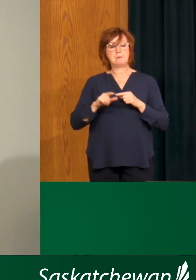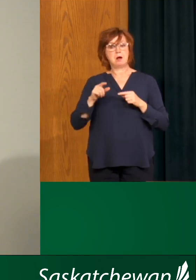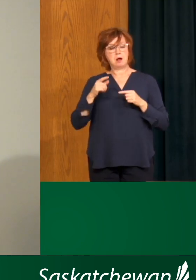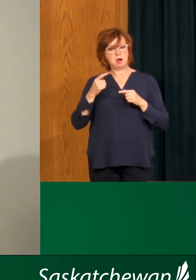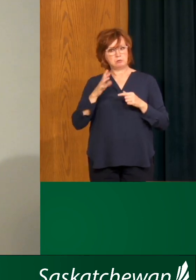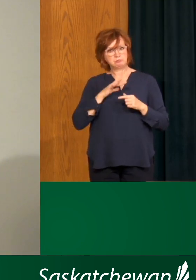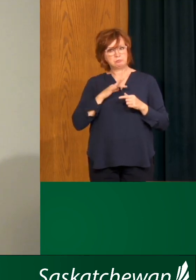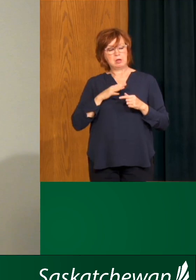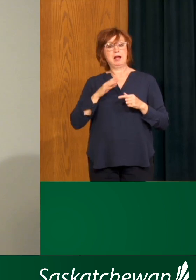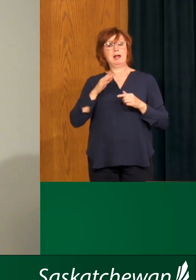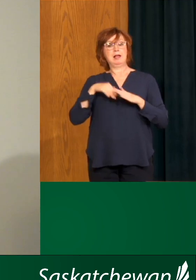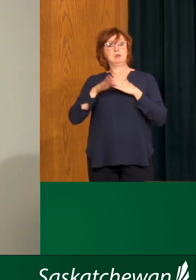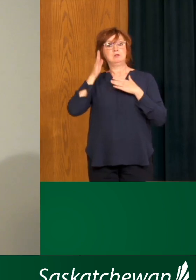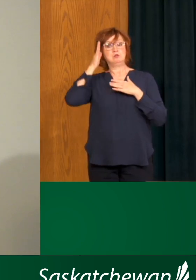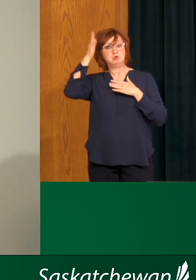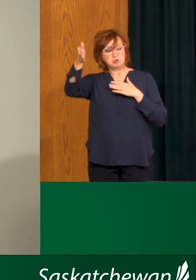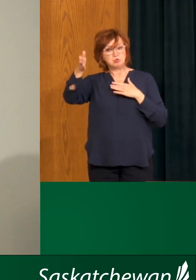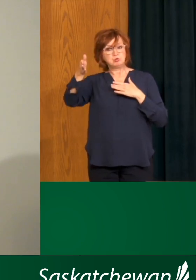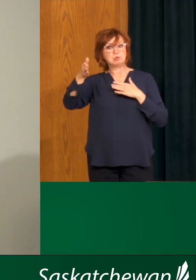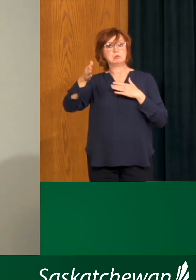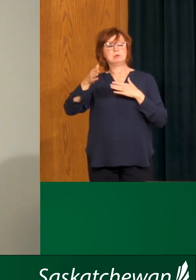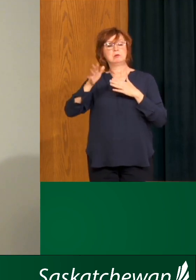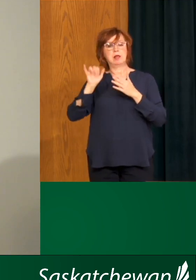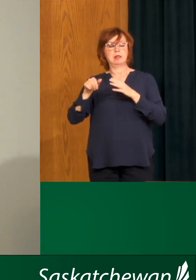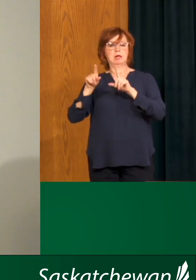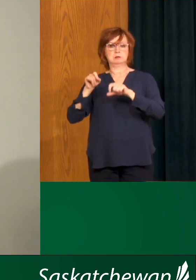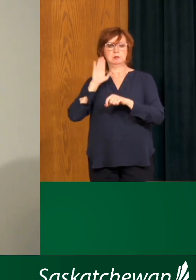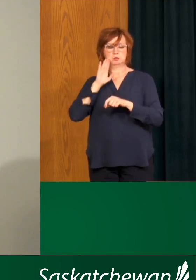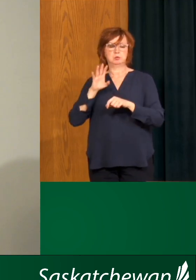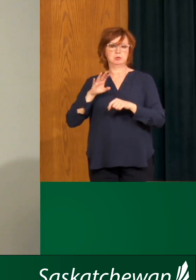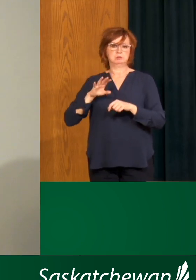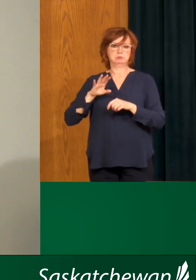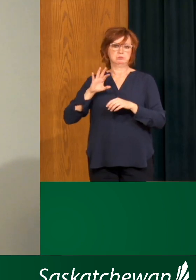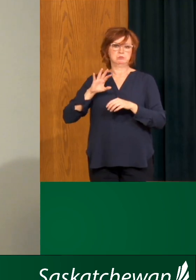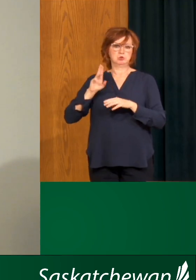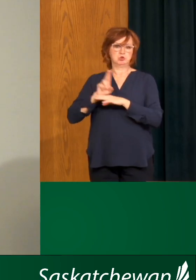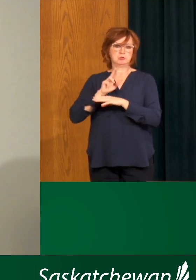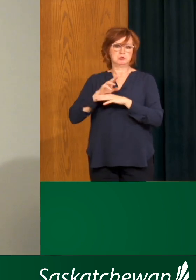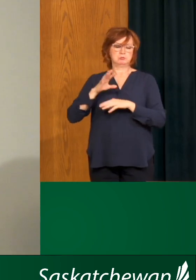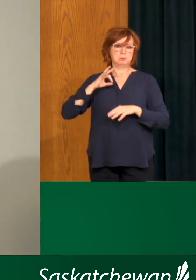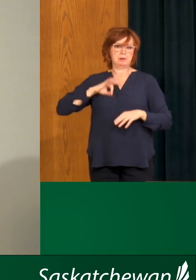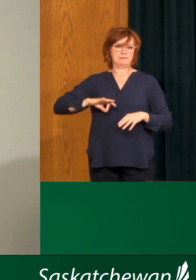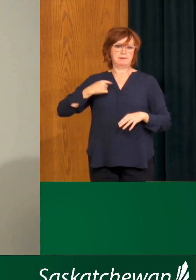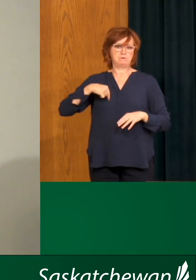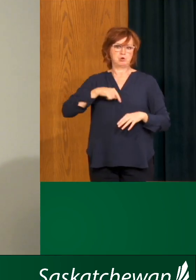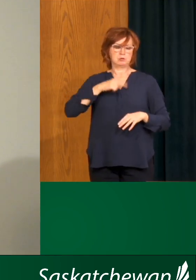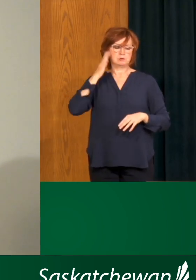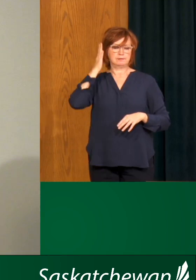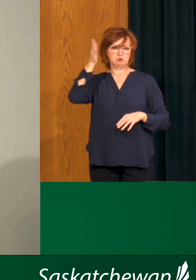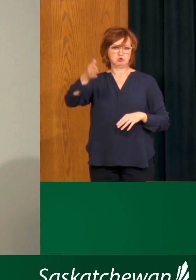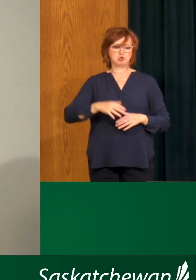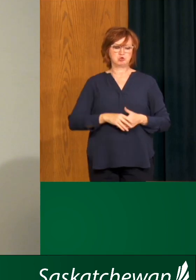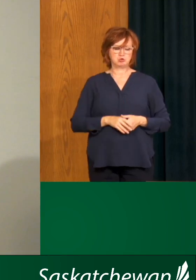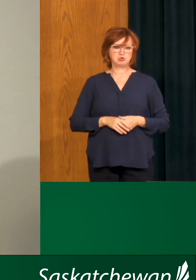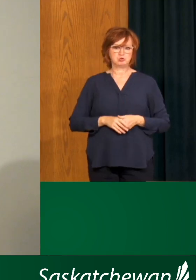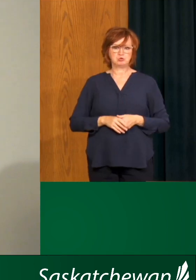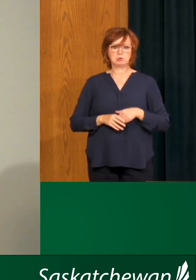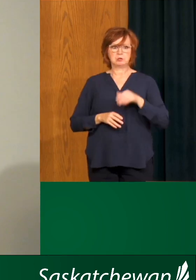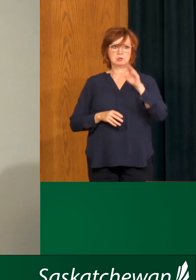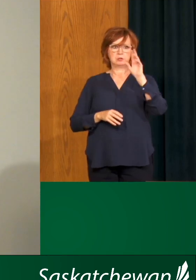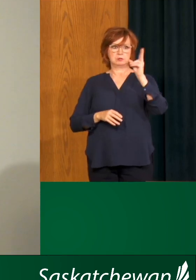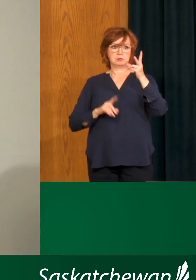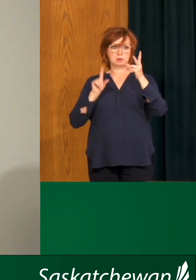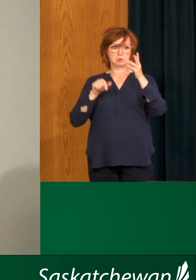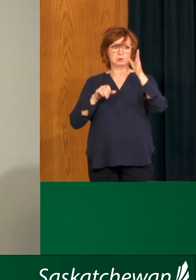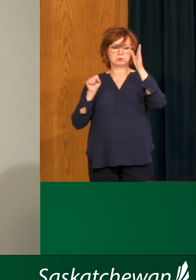to tell us what our actual transmission rate was. Thank you. Follow up, Adam? Yes, we've heard reports